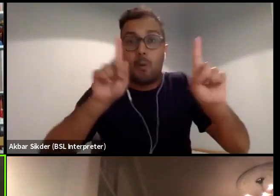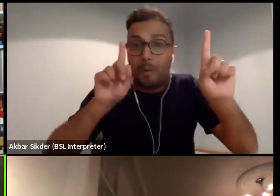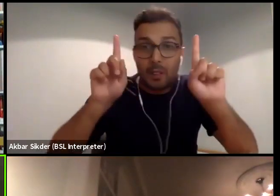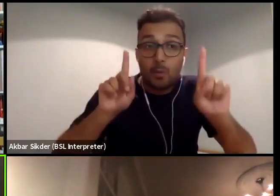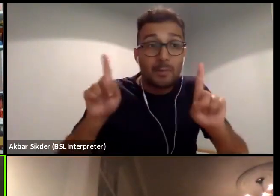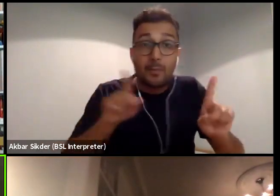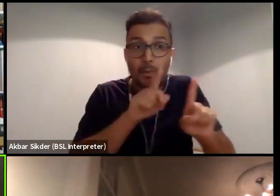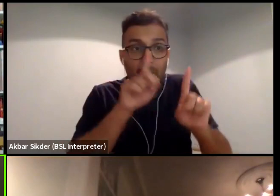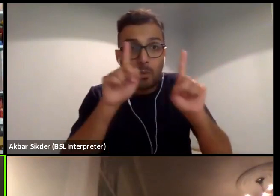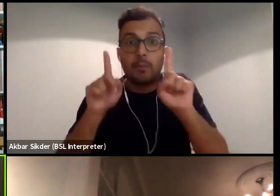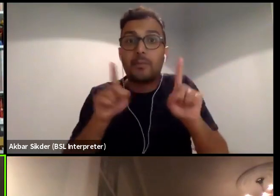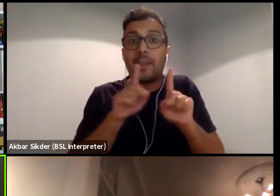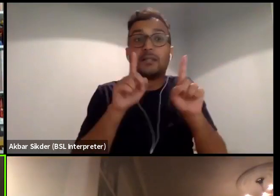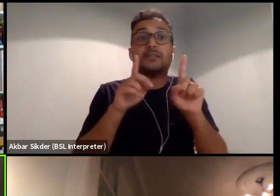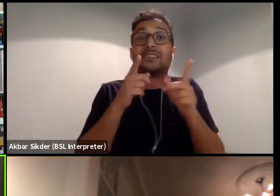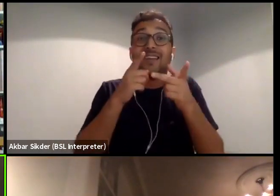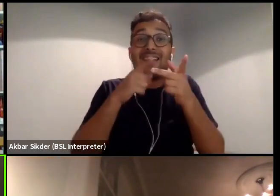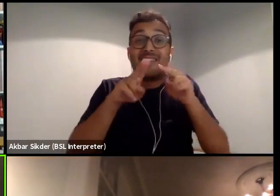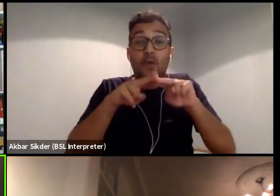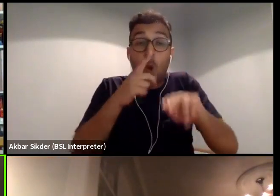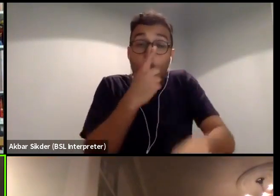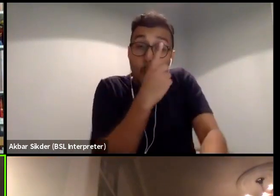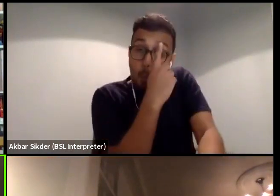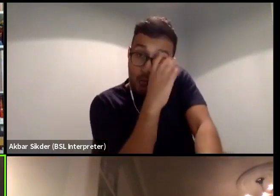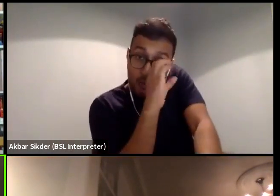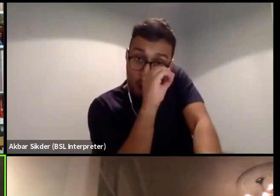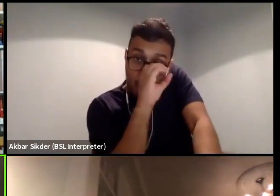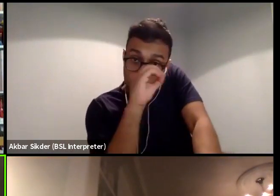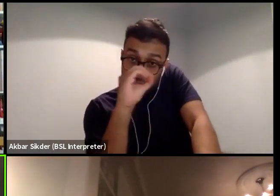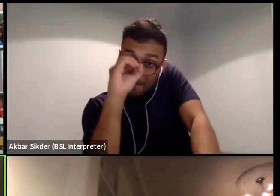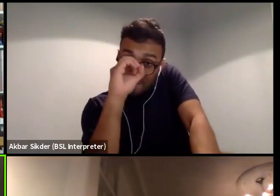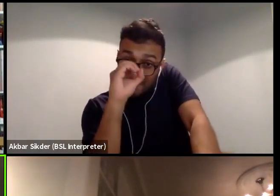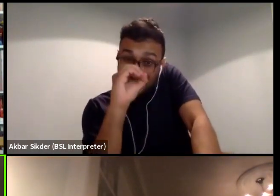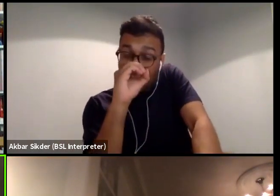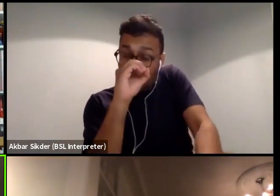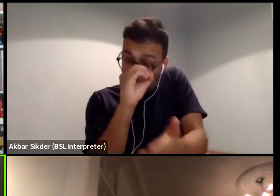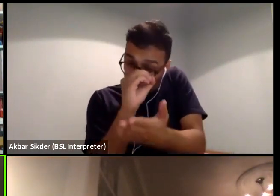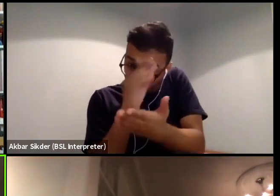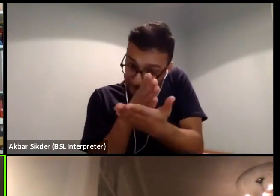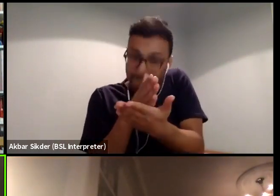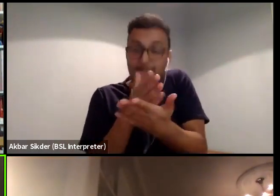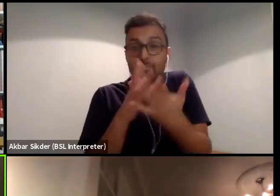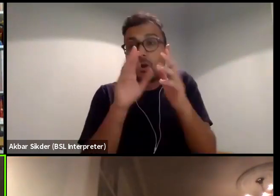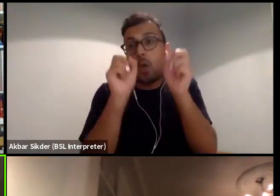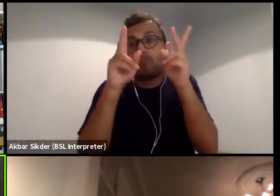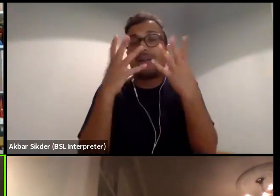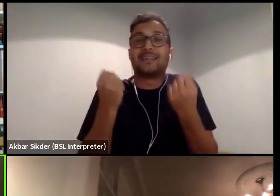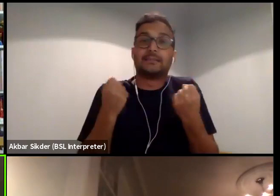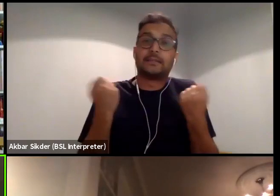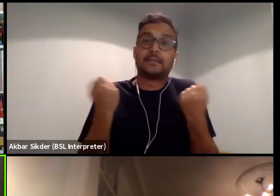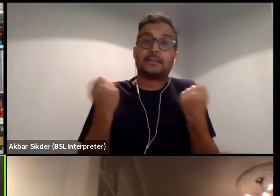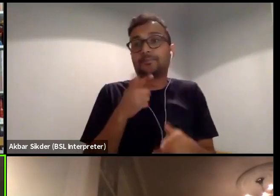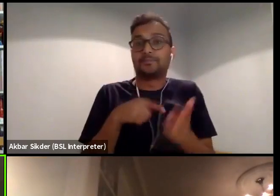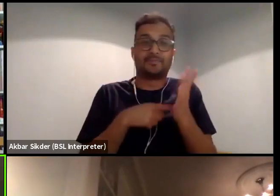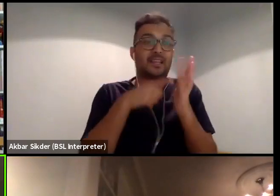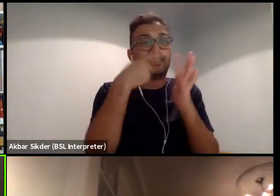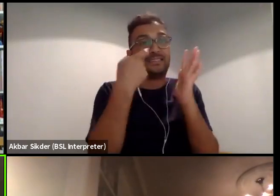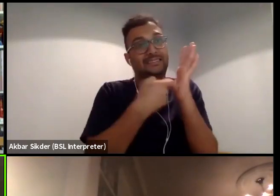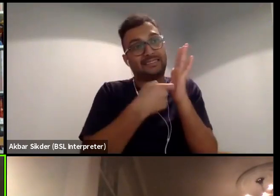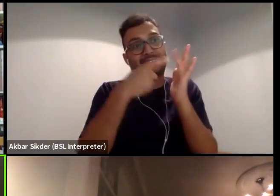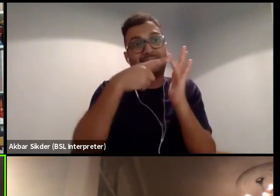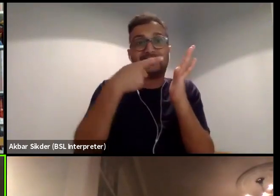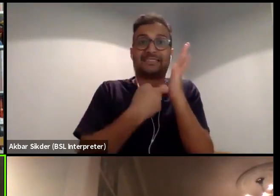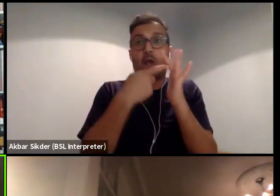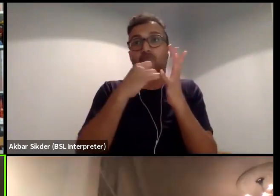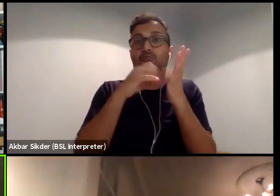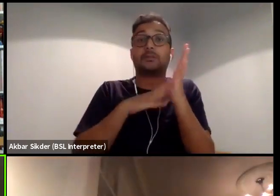confirmation from a police source on the record or off the record. I think what was different that day in the